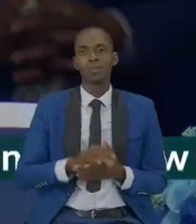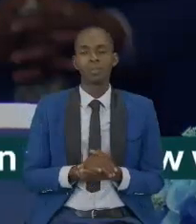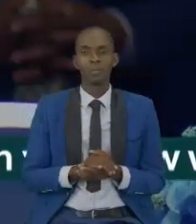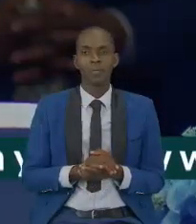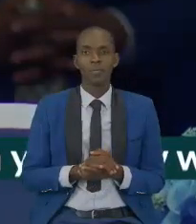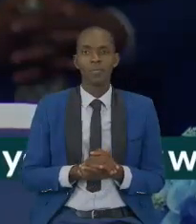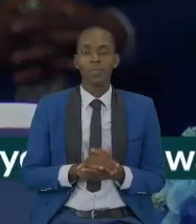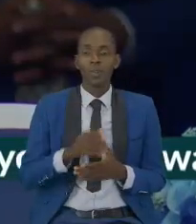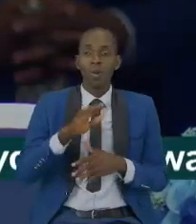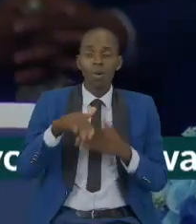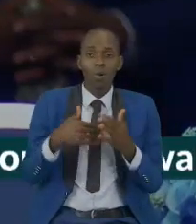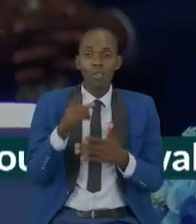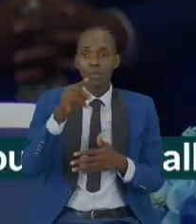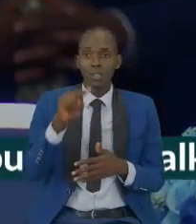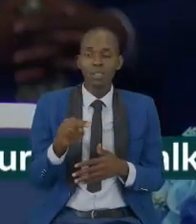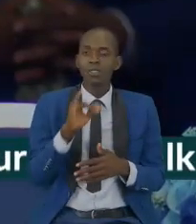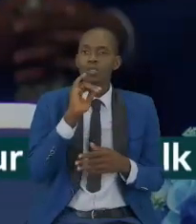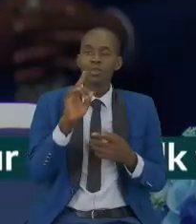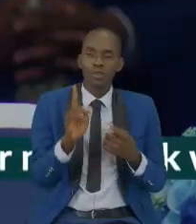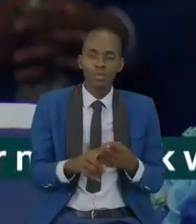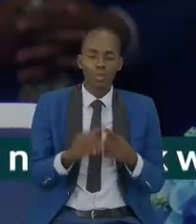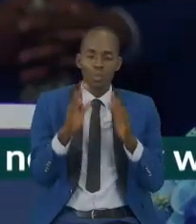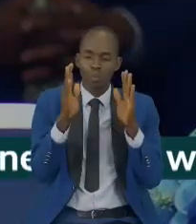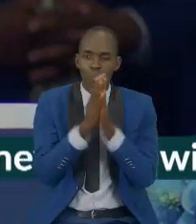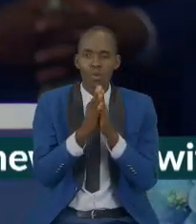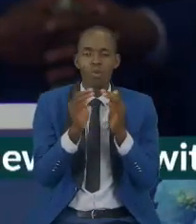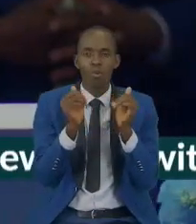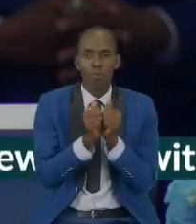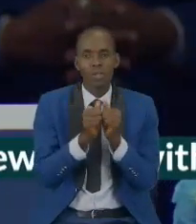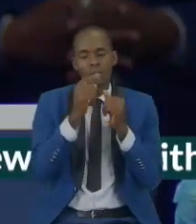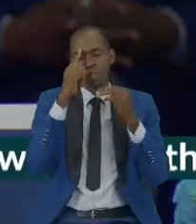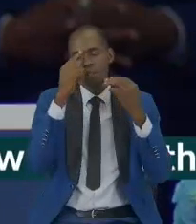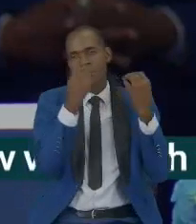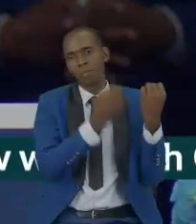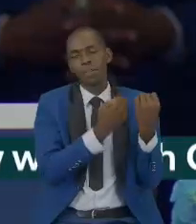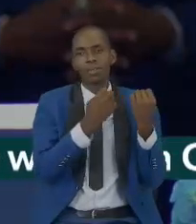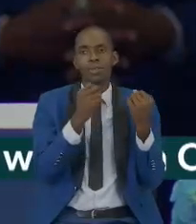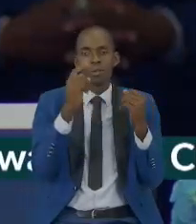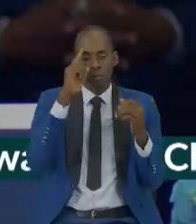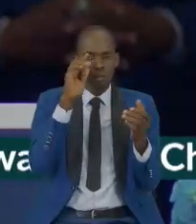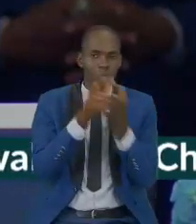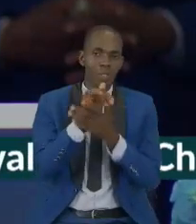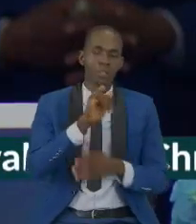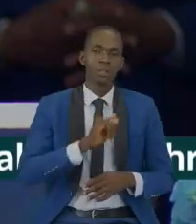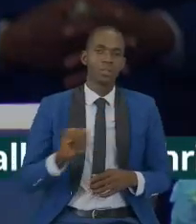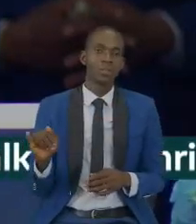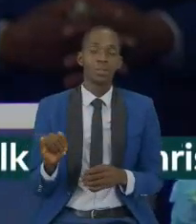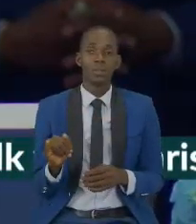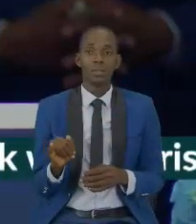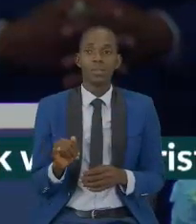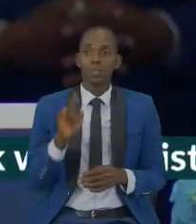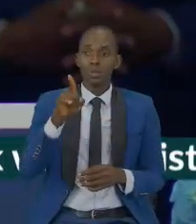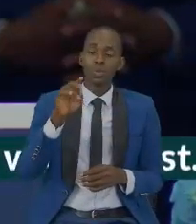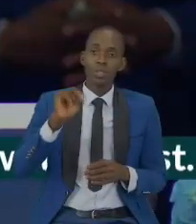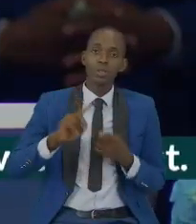As you are seated, be calling upon the name of the Lord that tonight my expectation is great. Remember we said